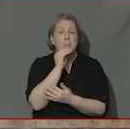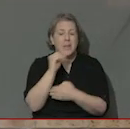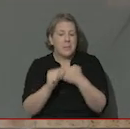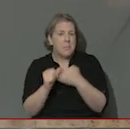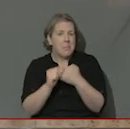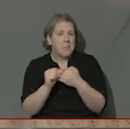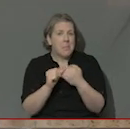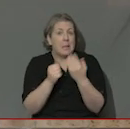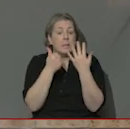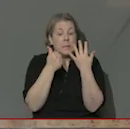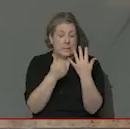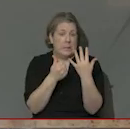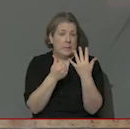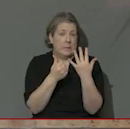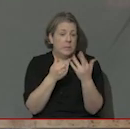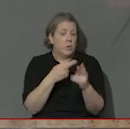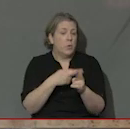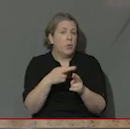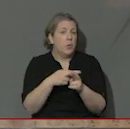our rent was